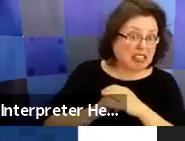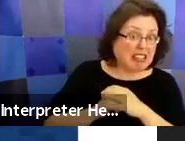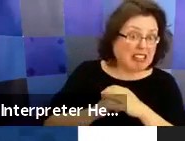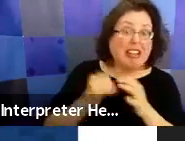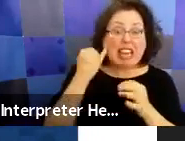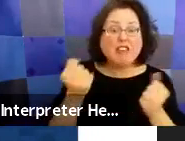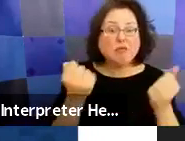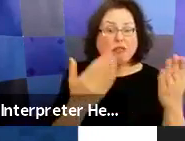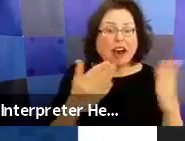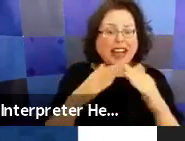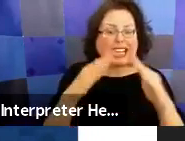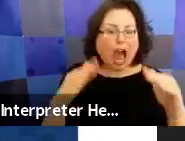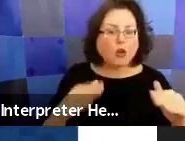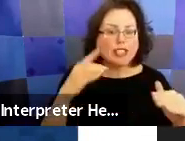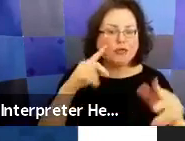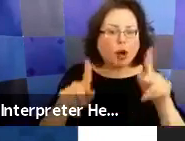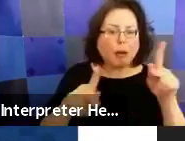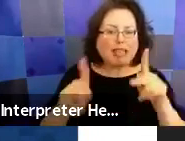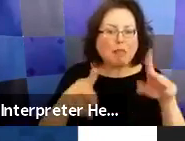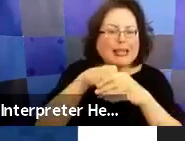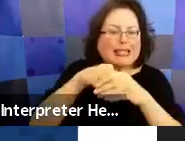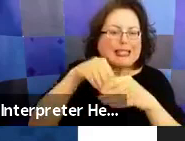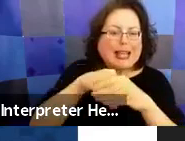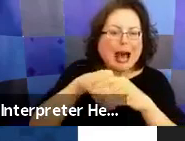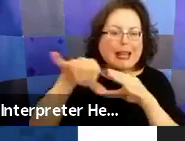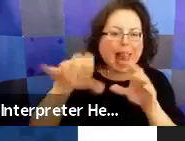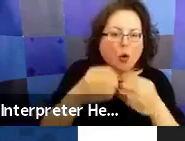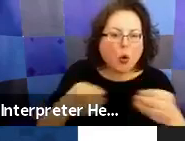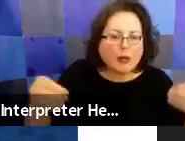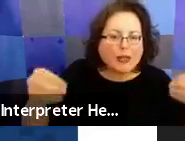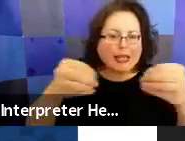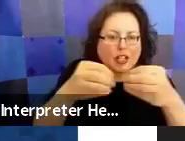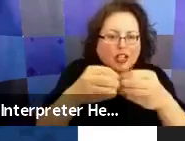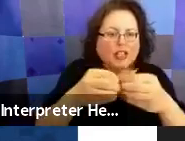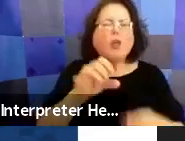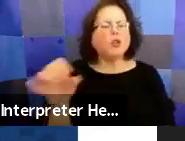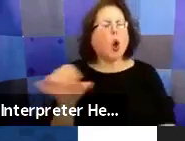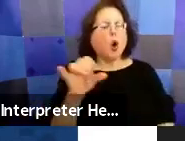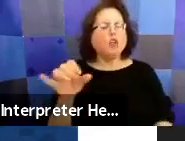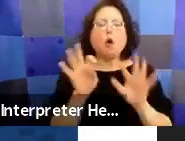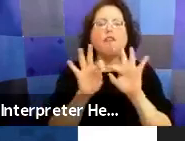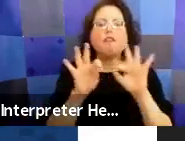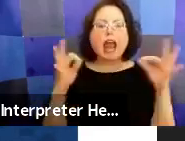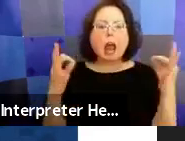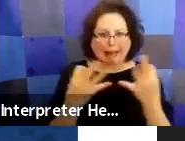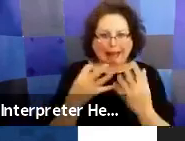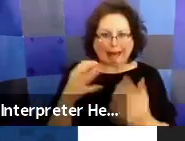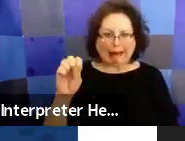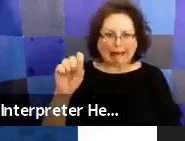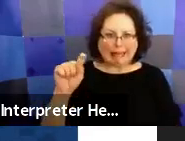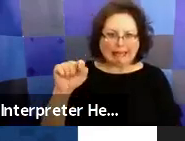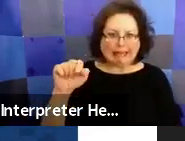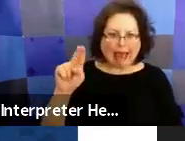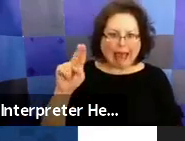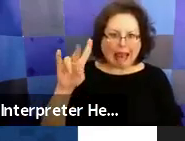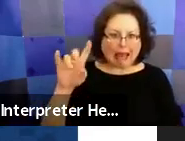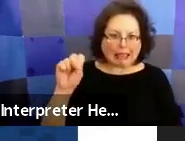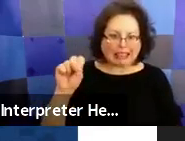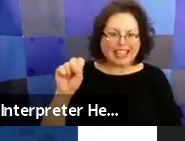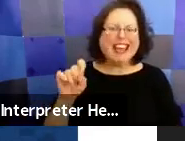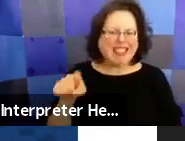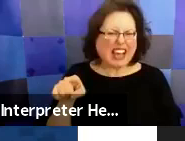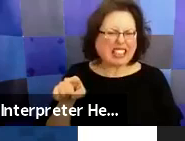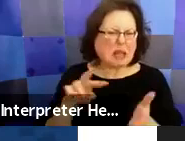people inside that organization. And then there is a familial status exemption for housing that's meant for seniors,